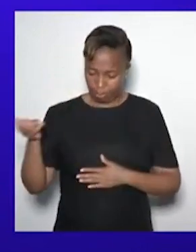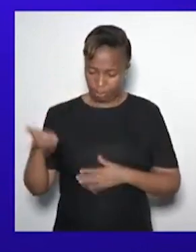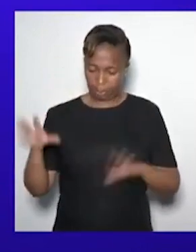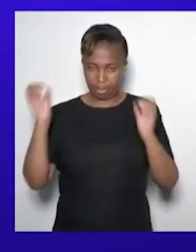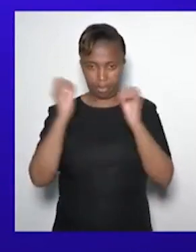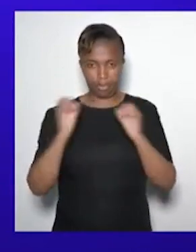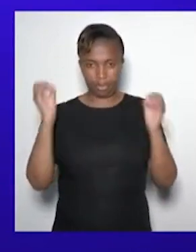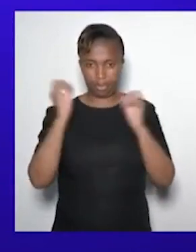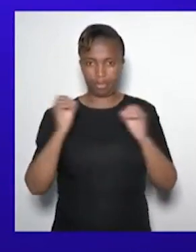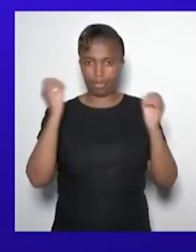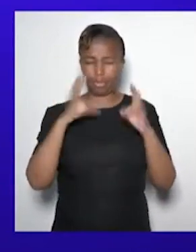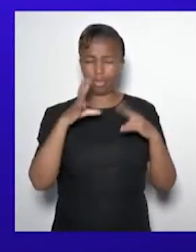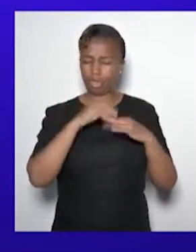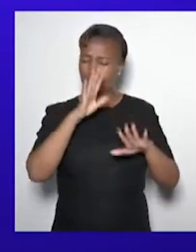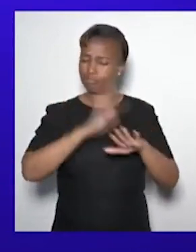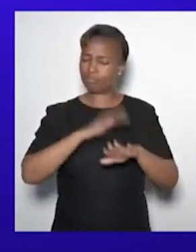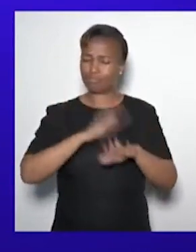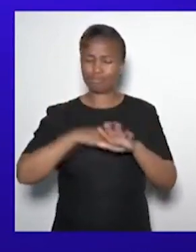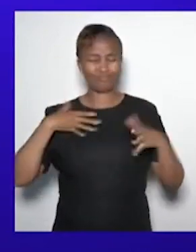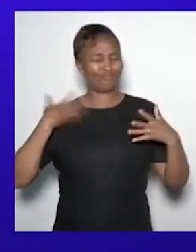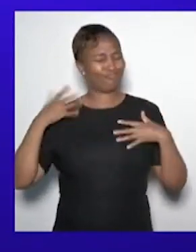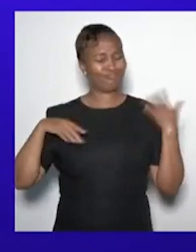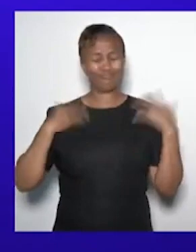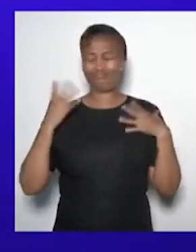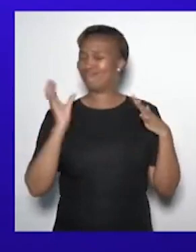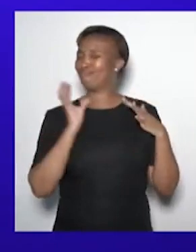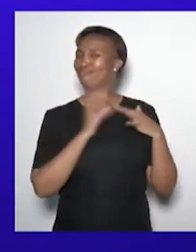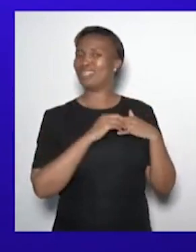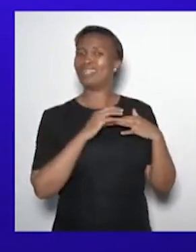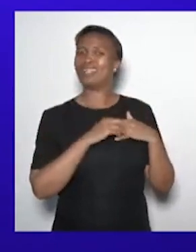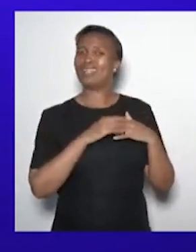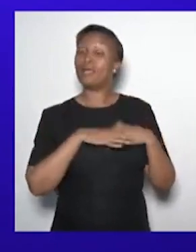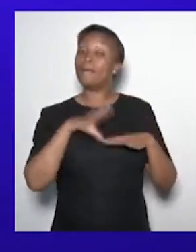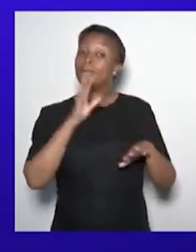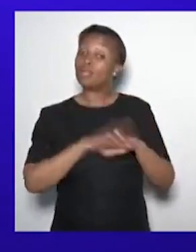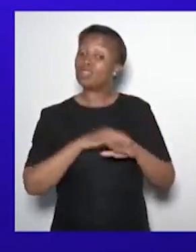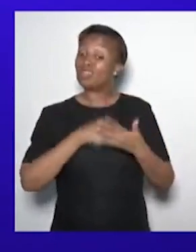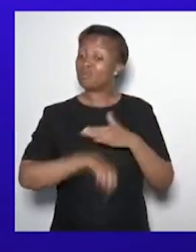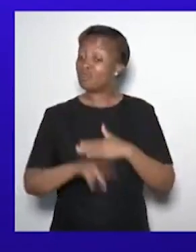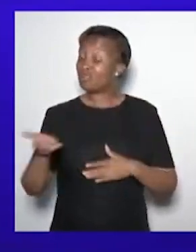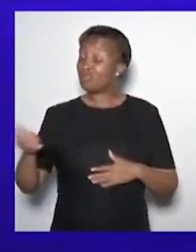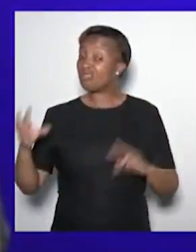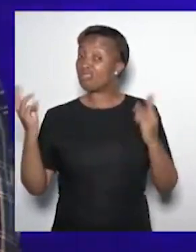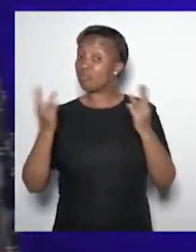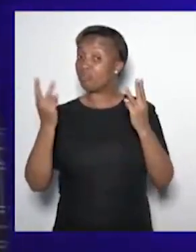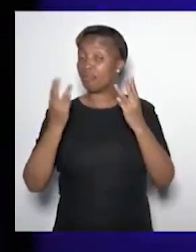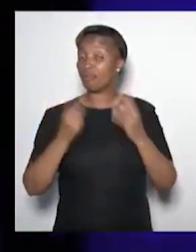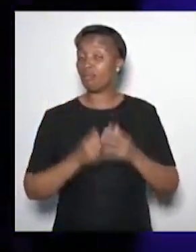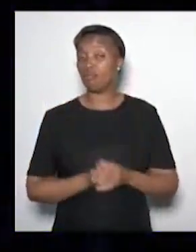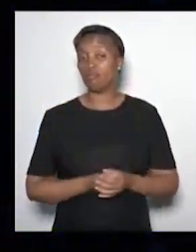couples who are more happier in marriage than saved ones.